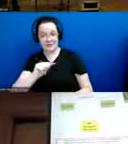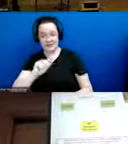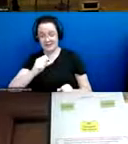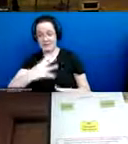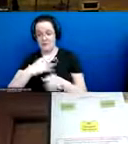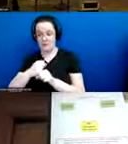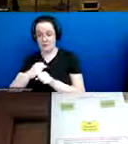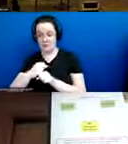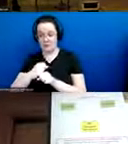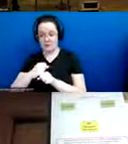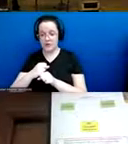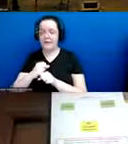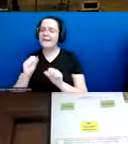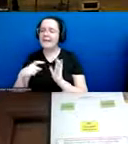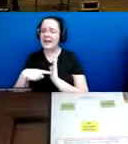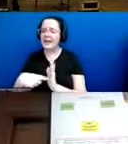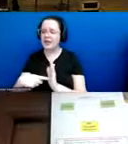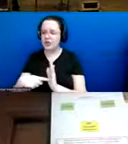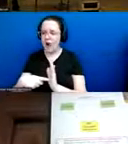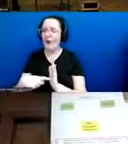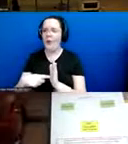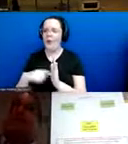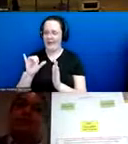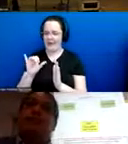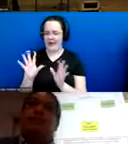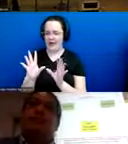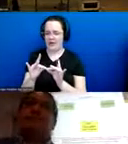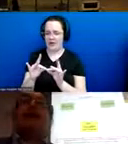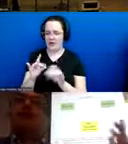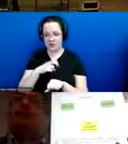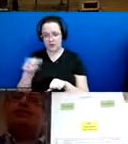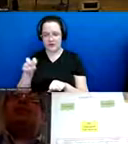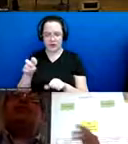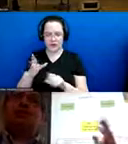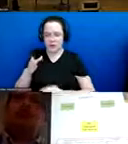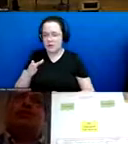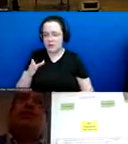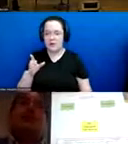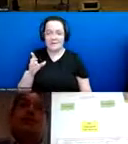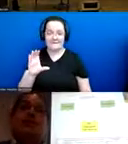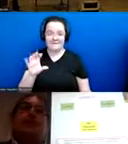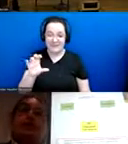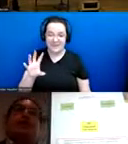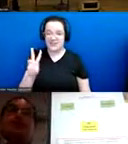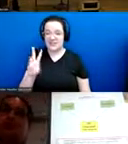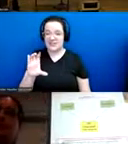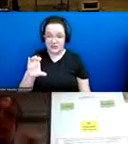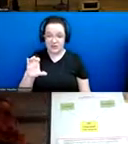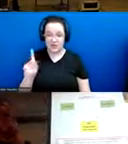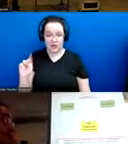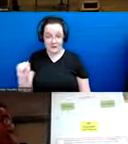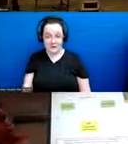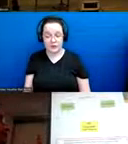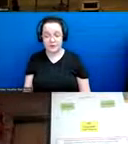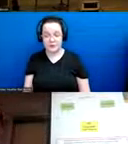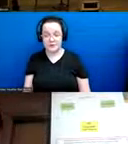to demonstrate the transfer of entanglement over hundreds of kilometers, 500 kilometers, 600 of kilometers, right? And